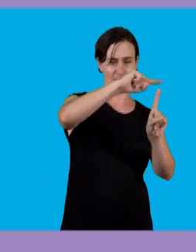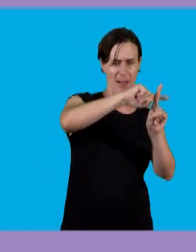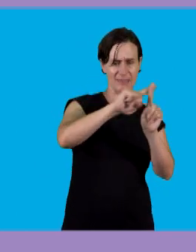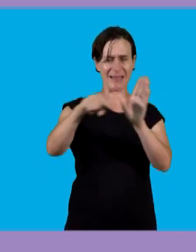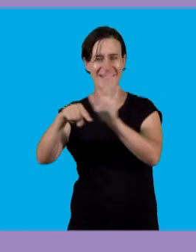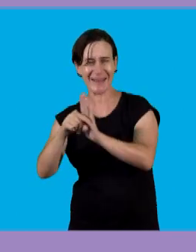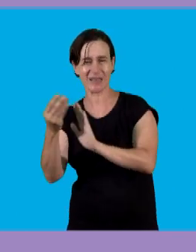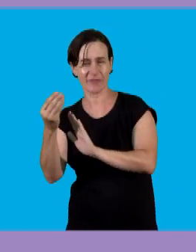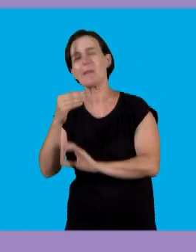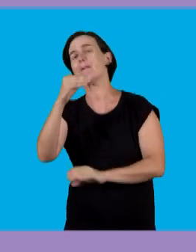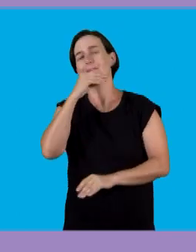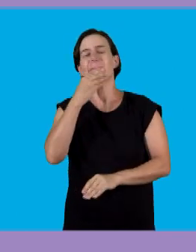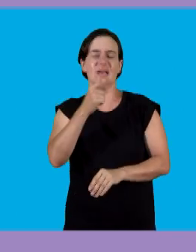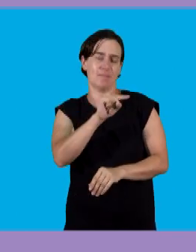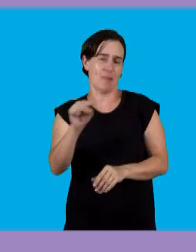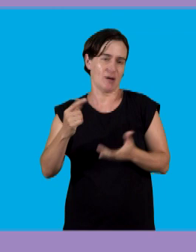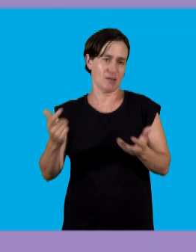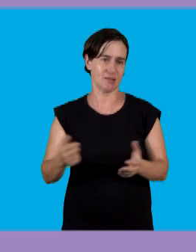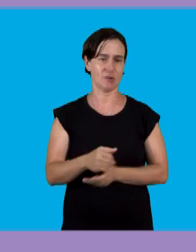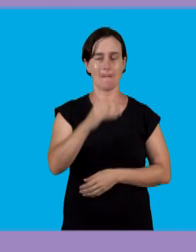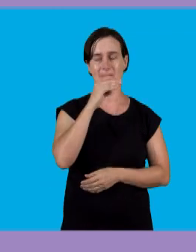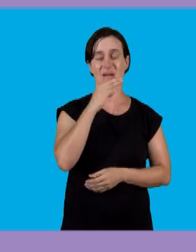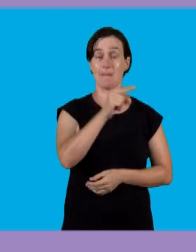additive inverse. So that is going to be minus